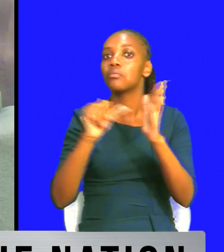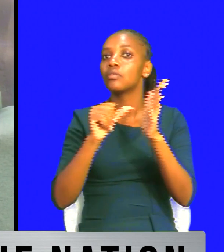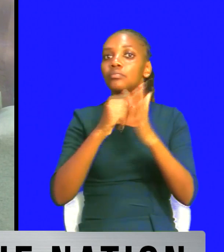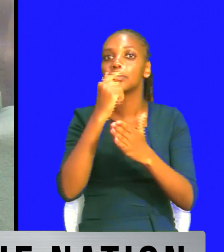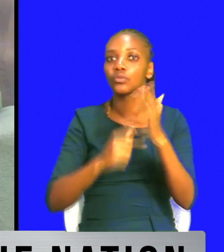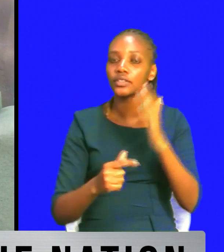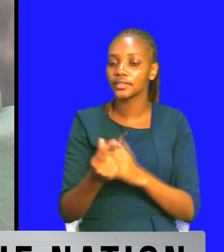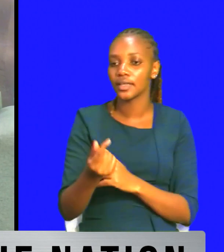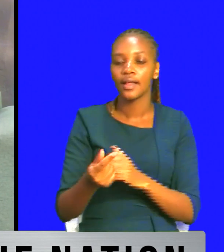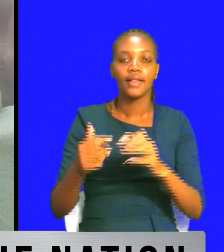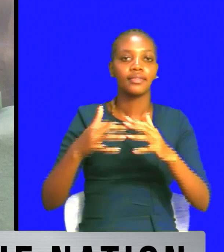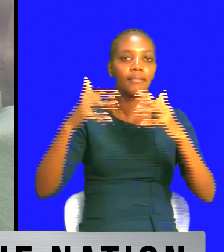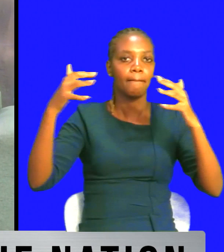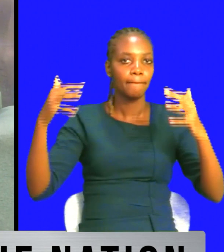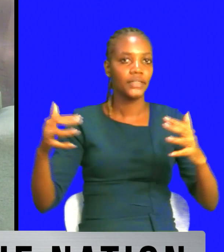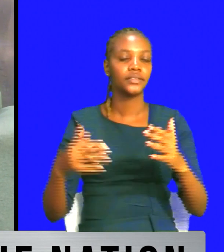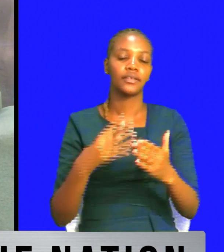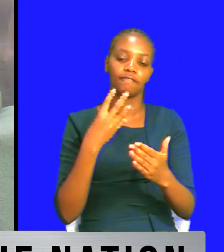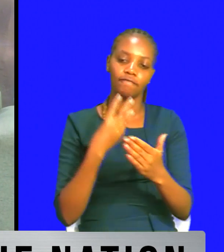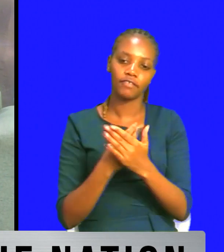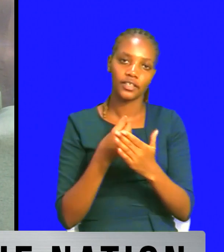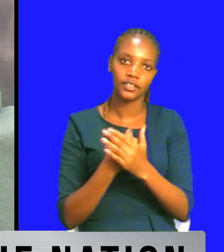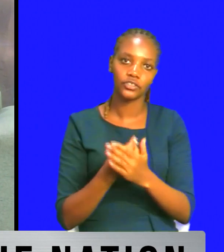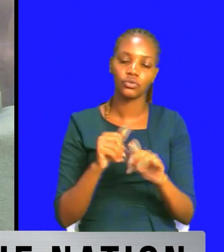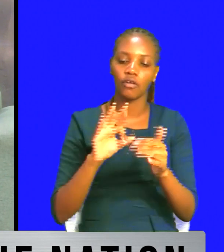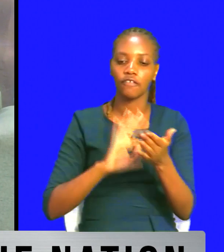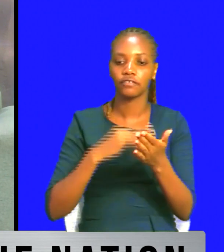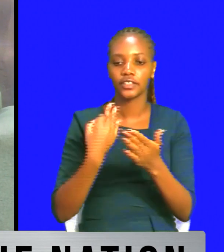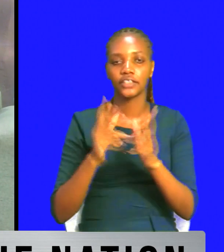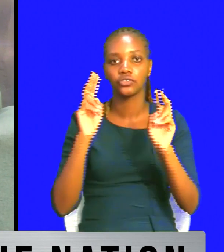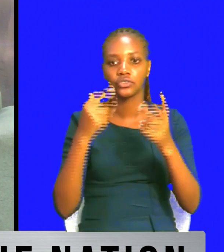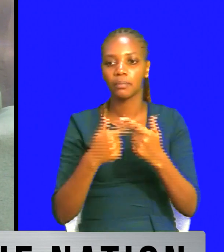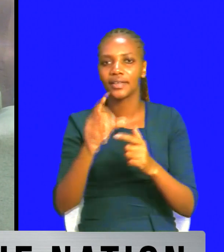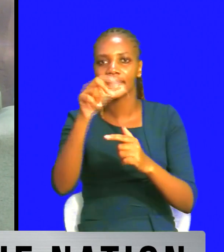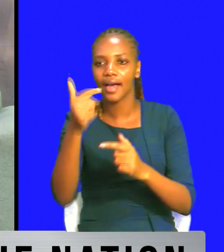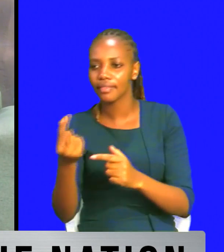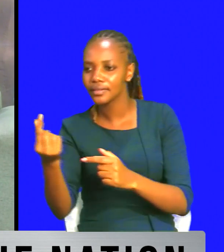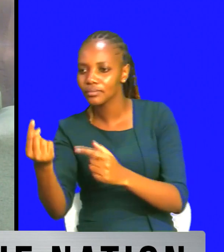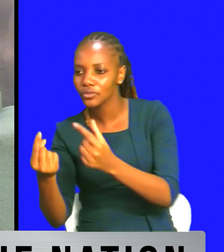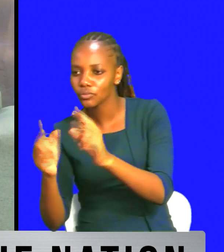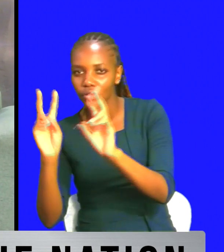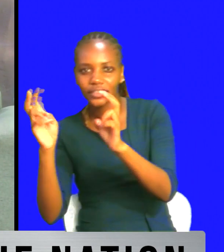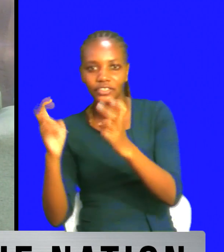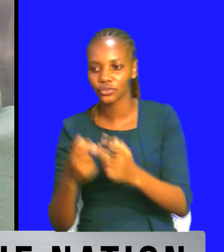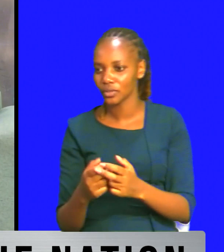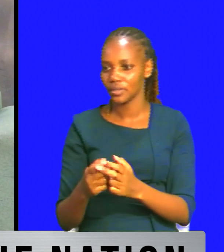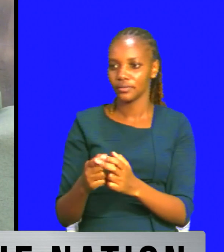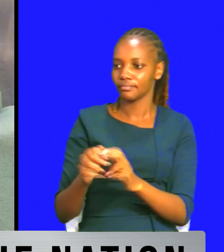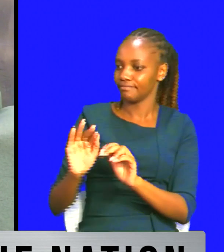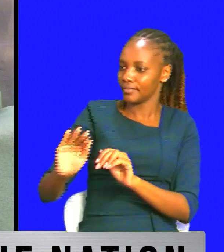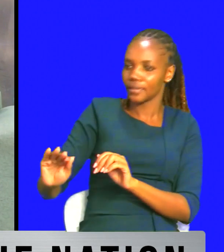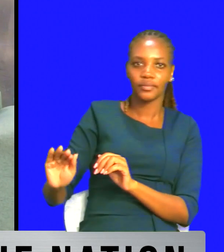the major financial issues, the micro issues are pending. You see, the Mwananchi there is talking about